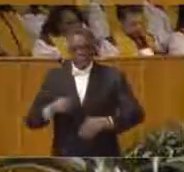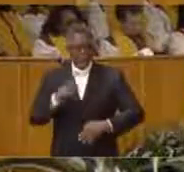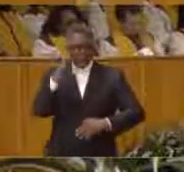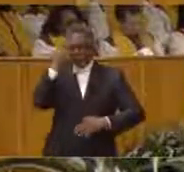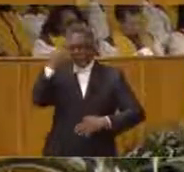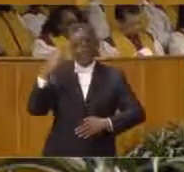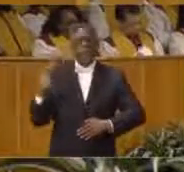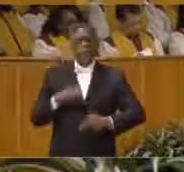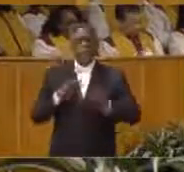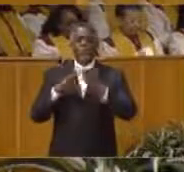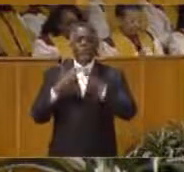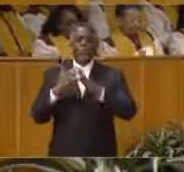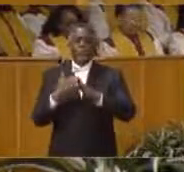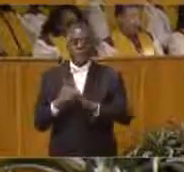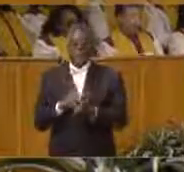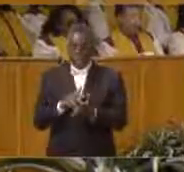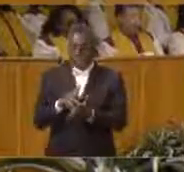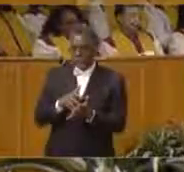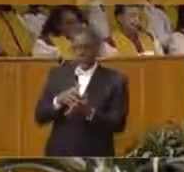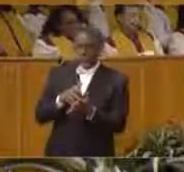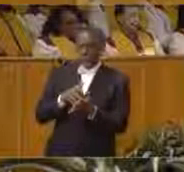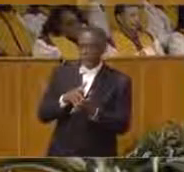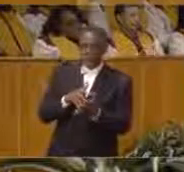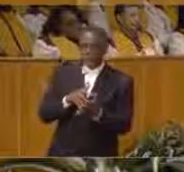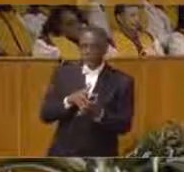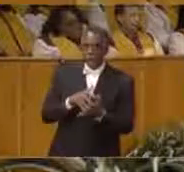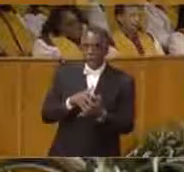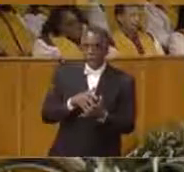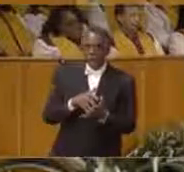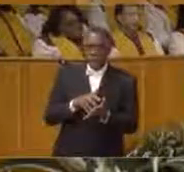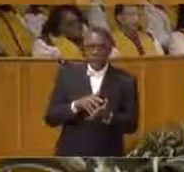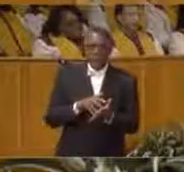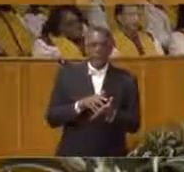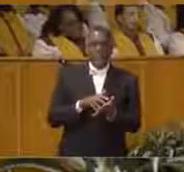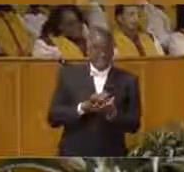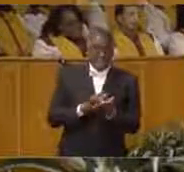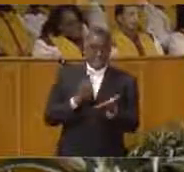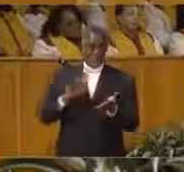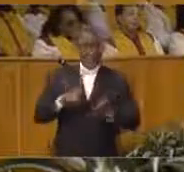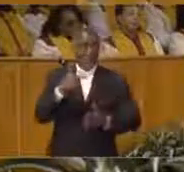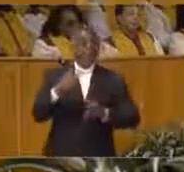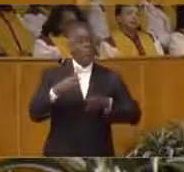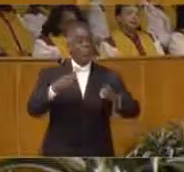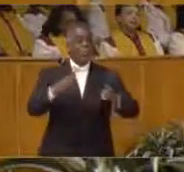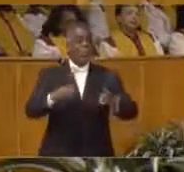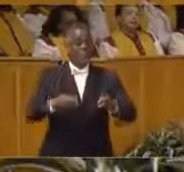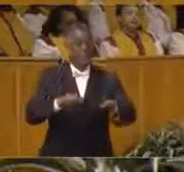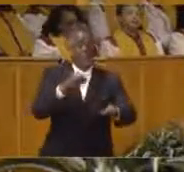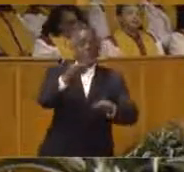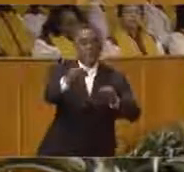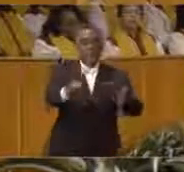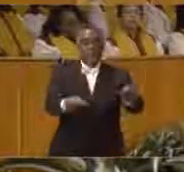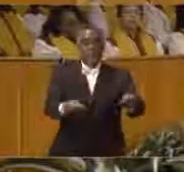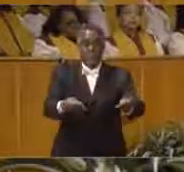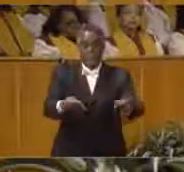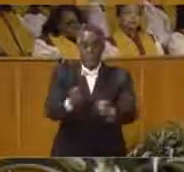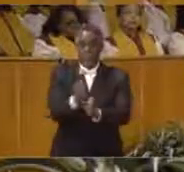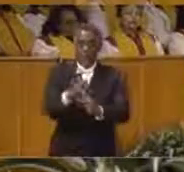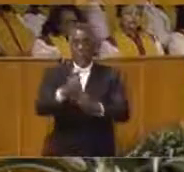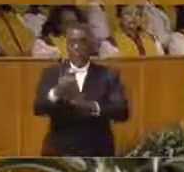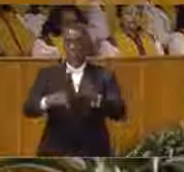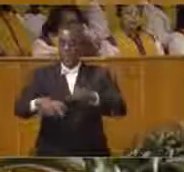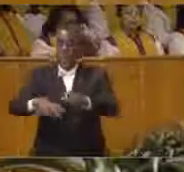become vulnerable to other ways of giving that cause those outside the